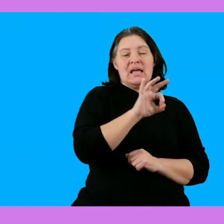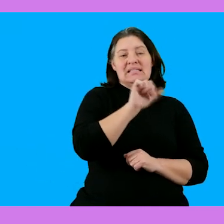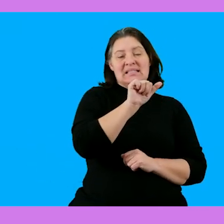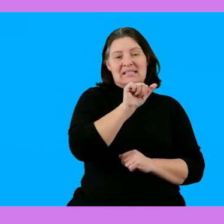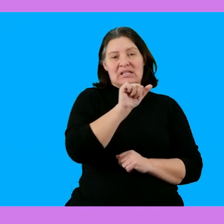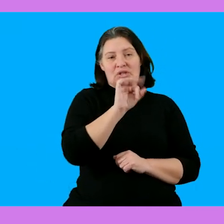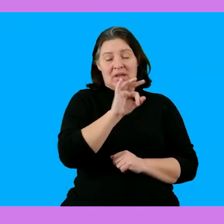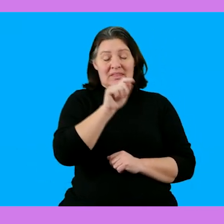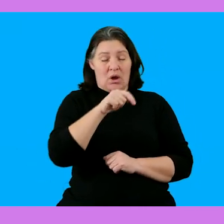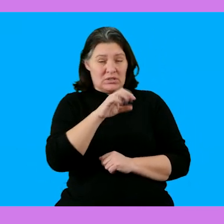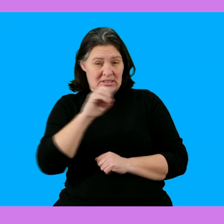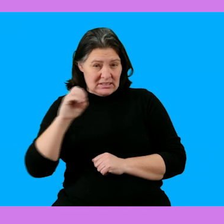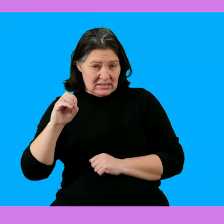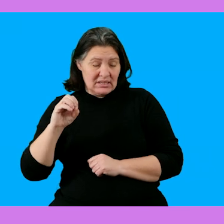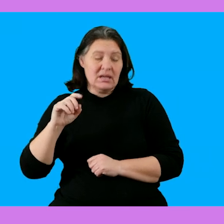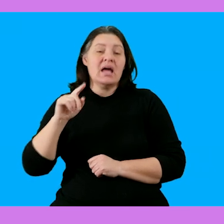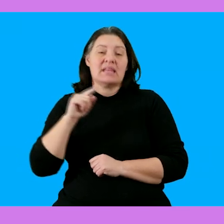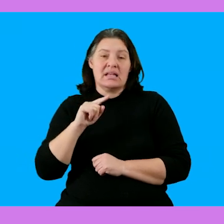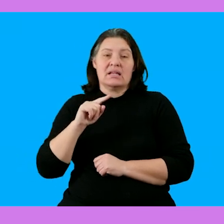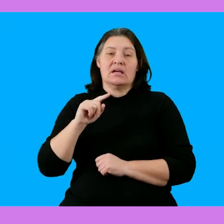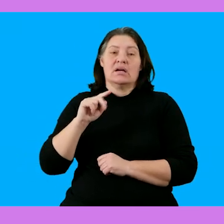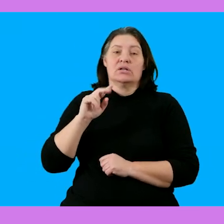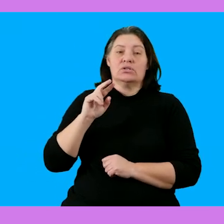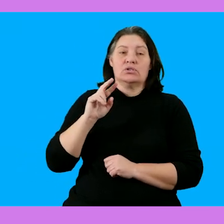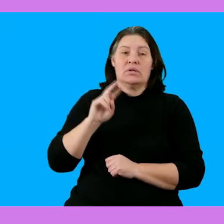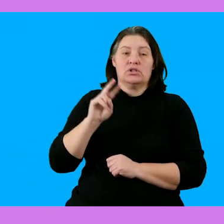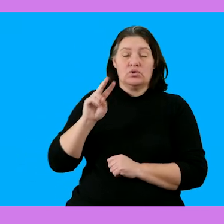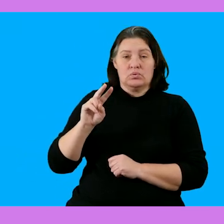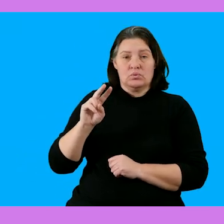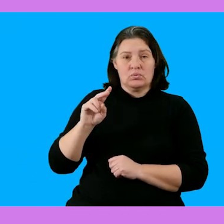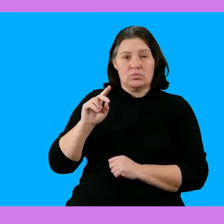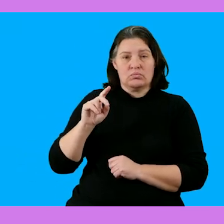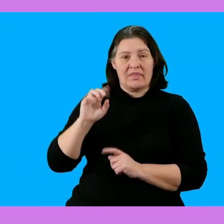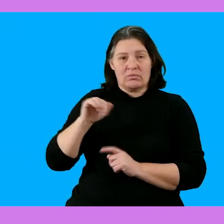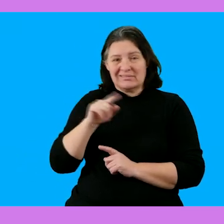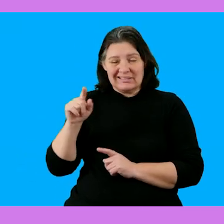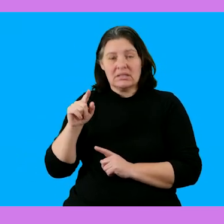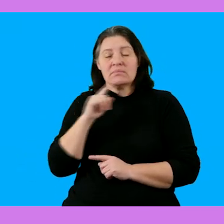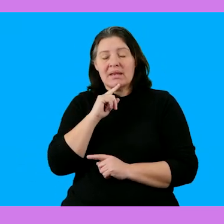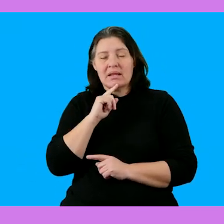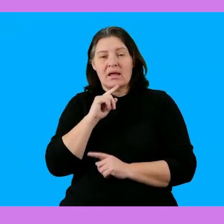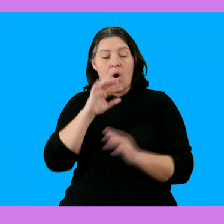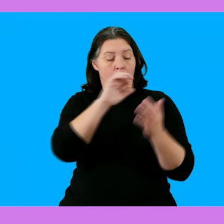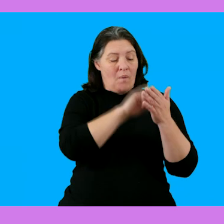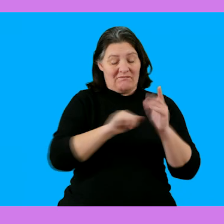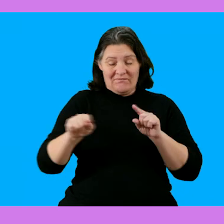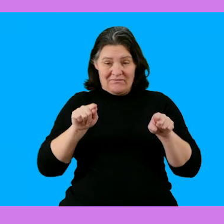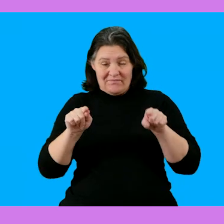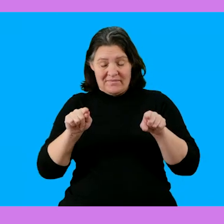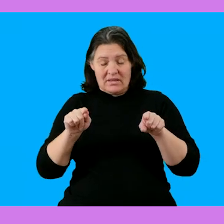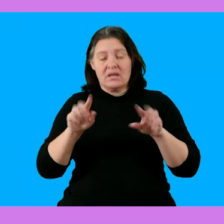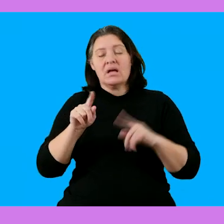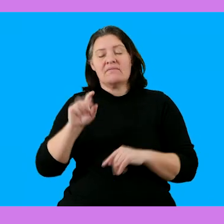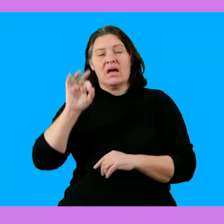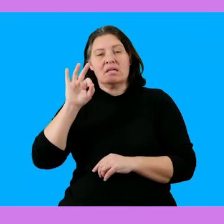363,000 minus your 22,500 rand towards your pension fund. So that will give us a taxable income of